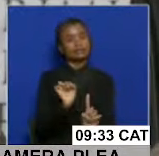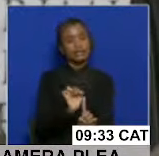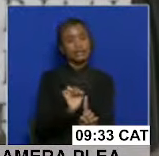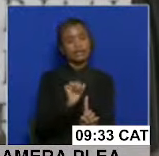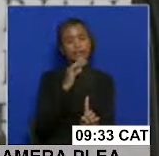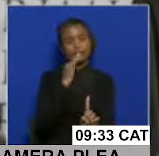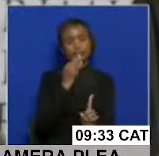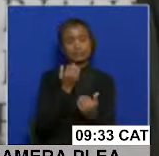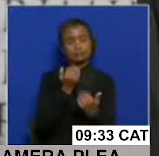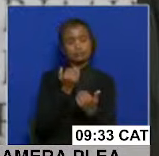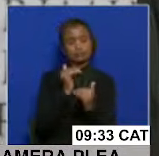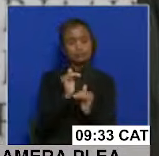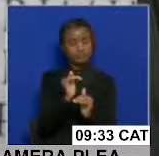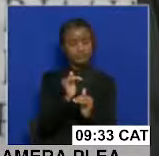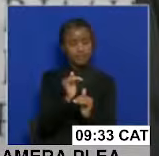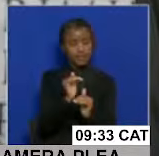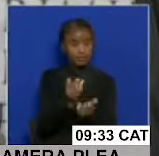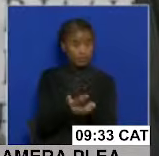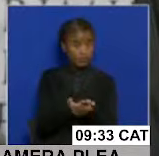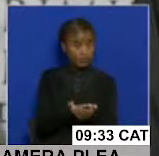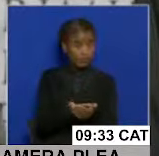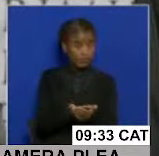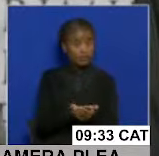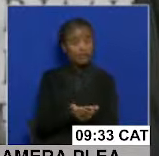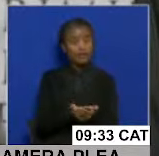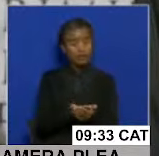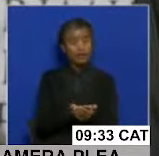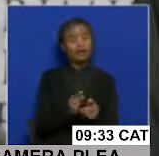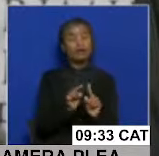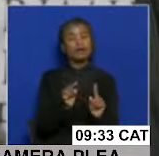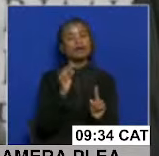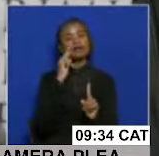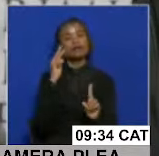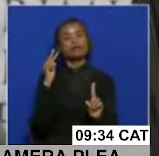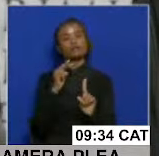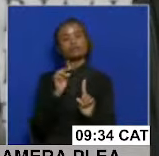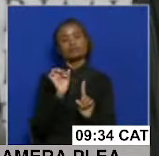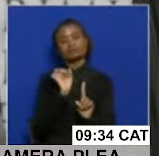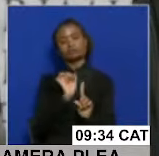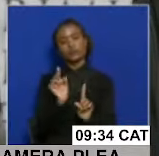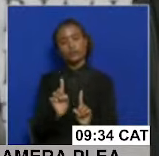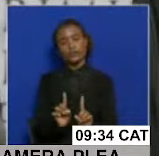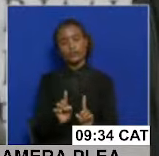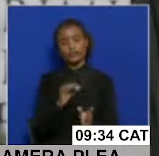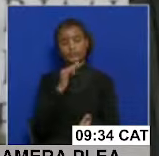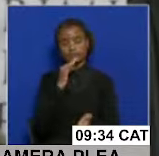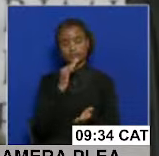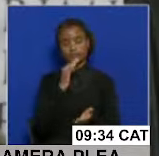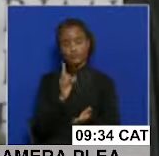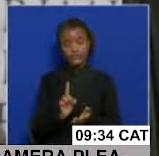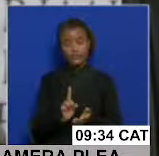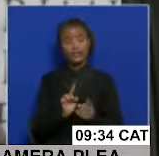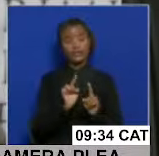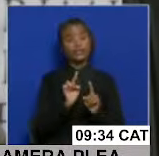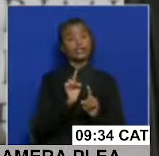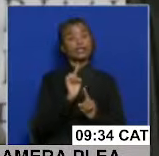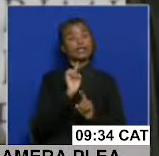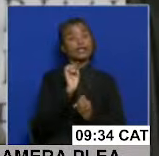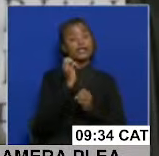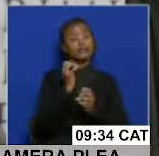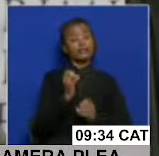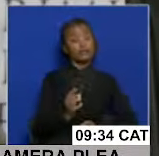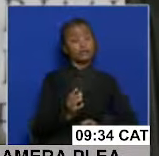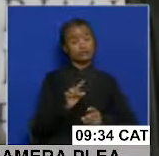possible. Her view is that that will not detract from the nature and content of her evidence, and that